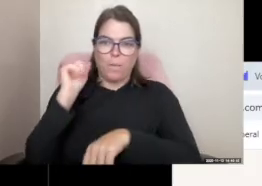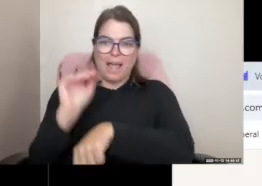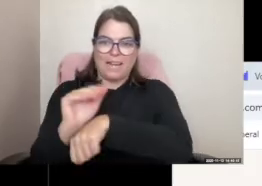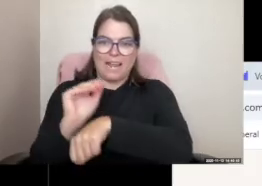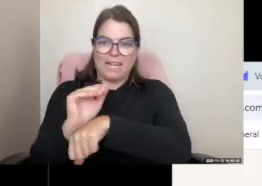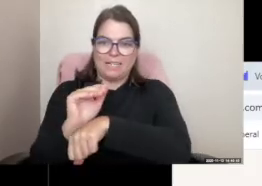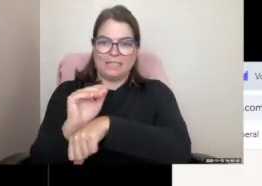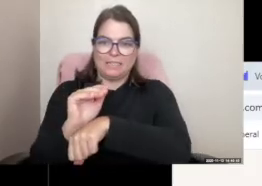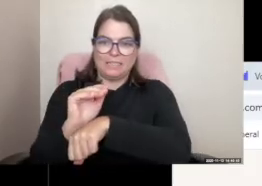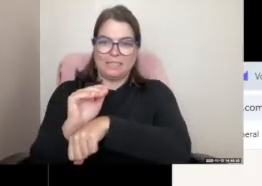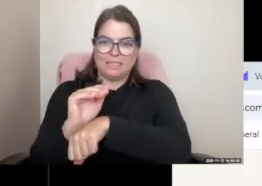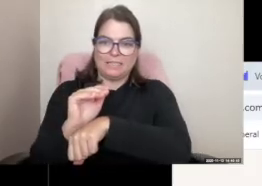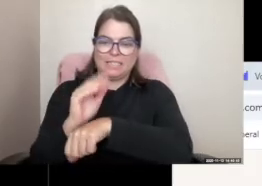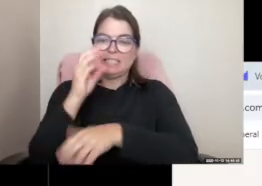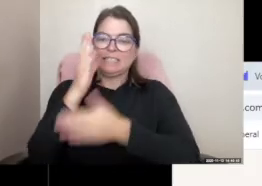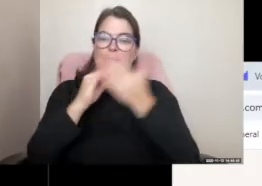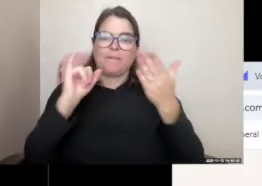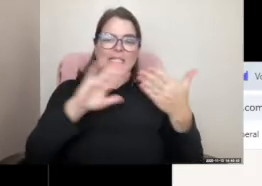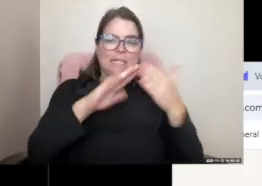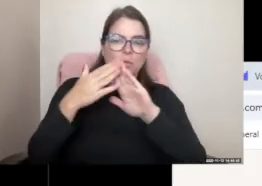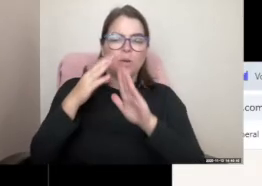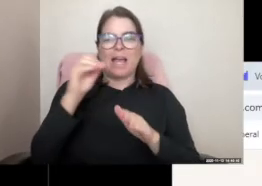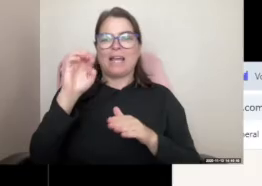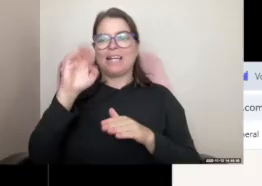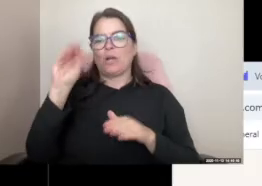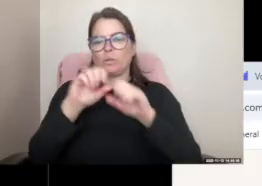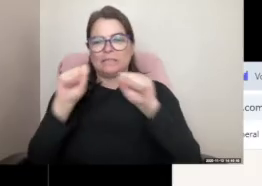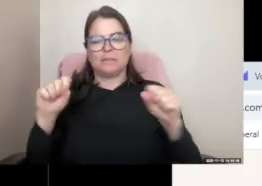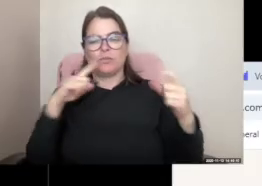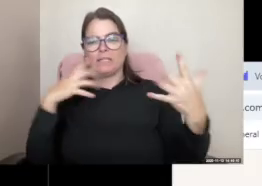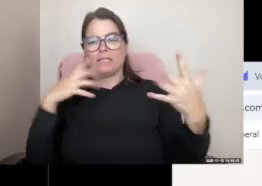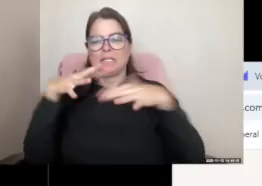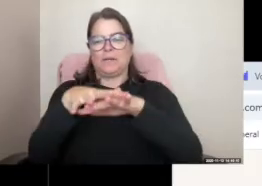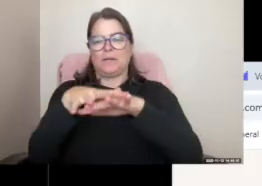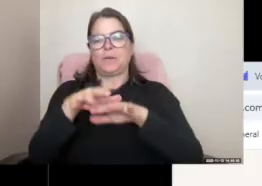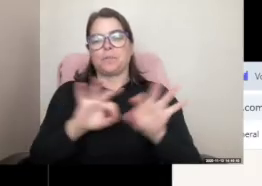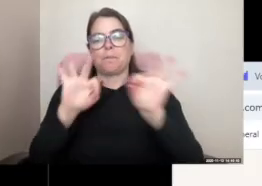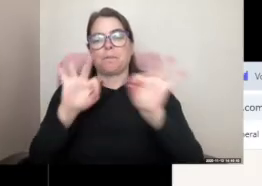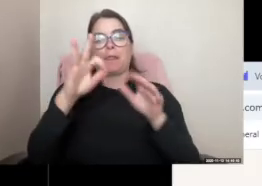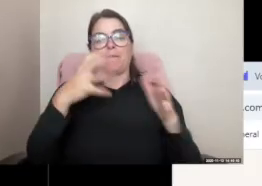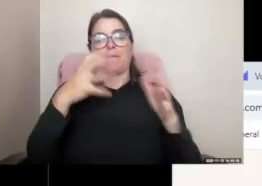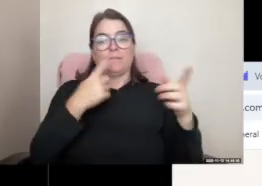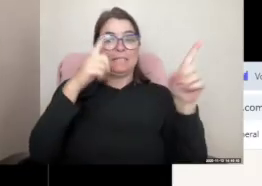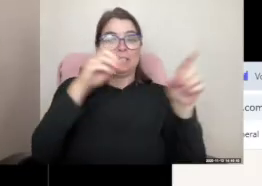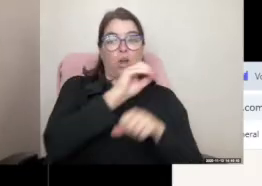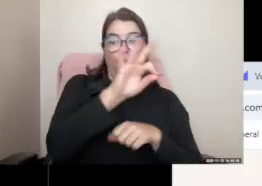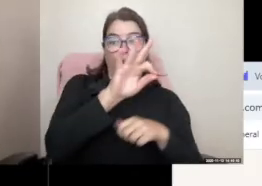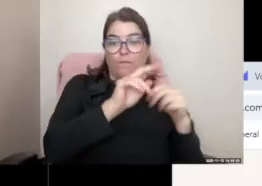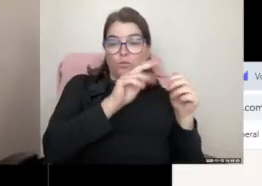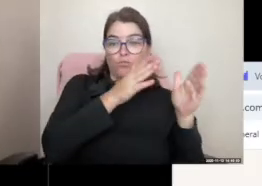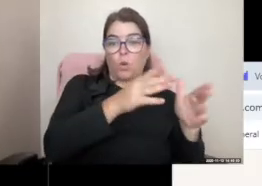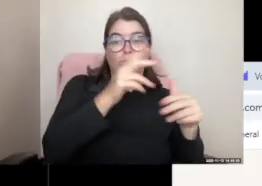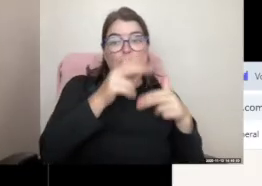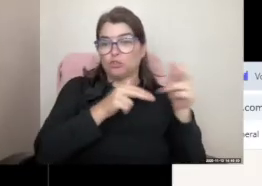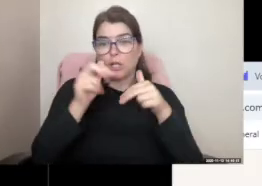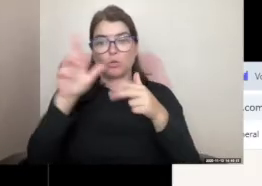most technology doesn't use AC. We need to convert it over to DC, or a level 2 charger is not going to get a transit